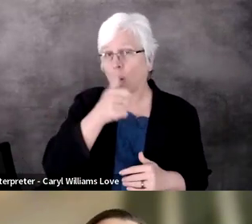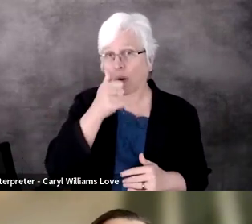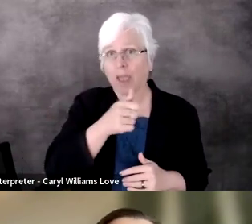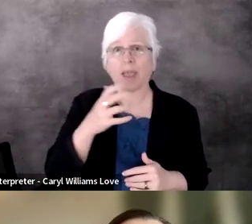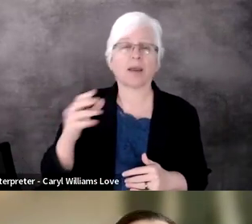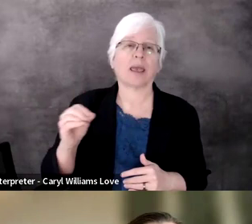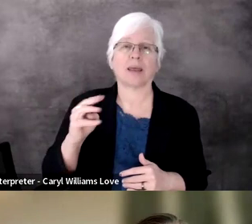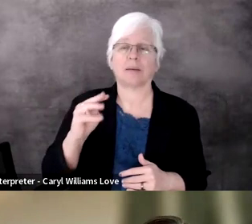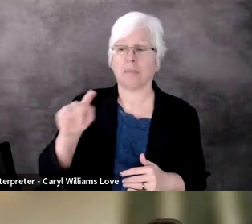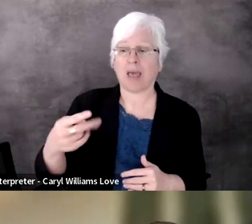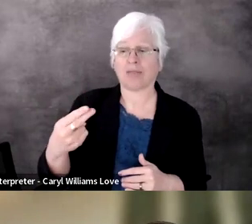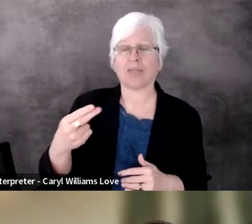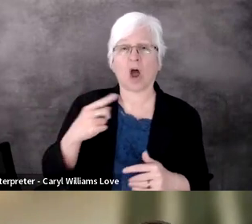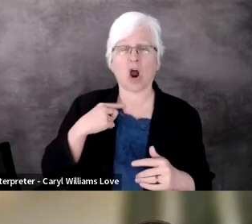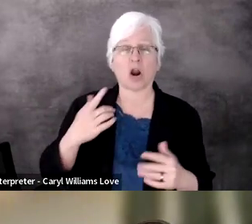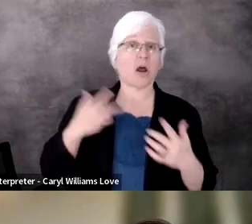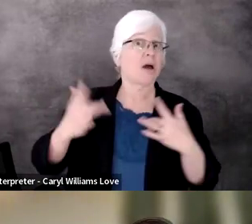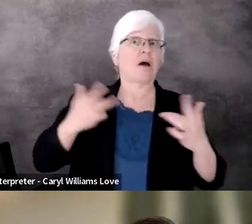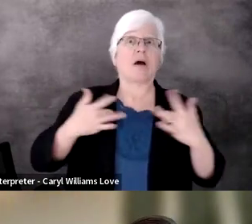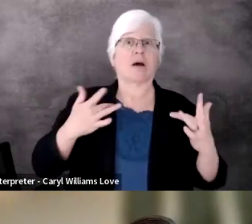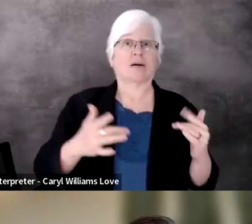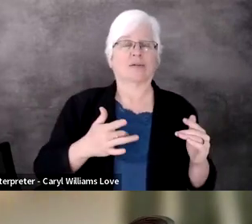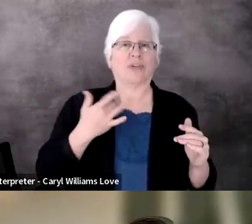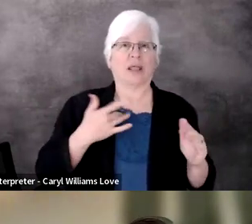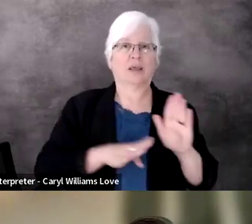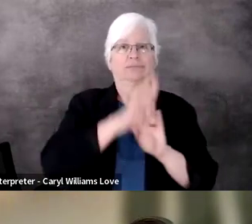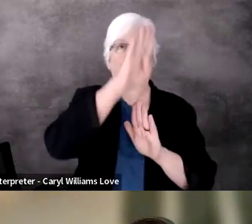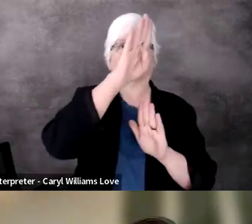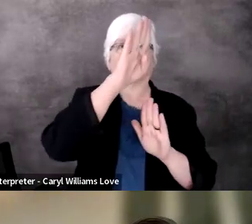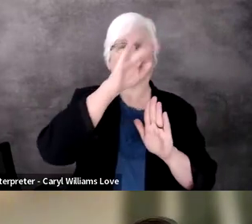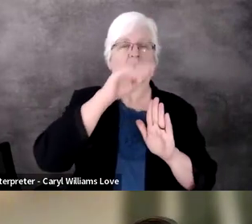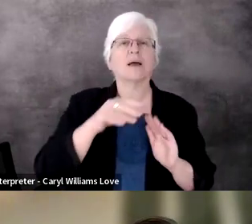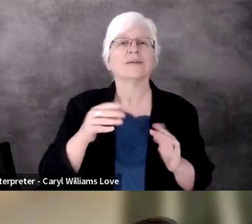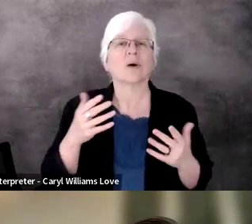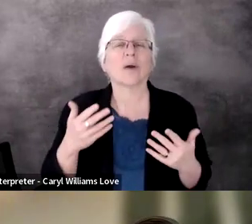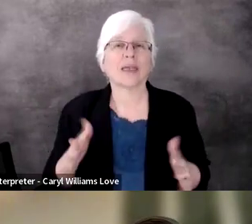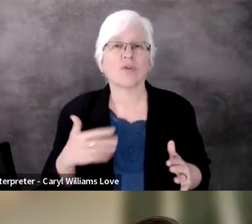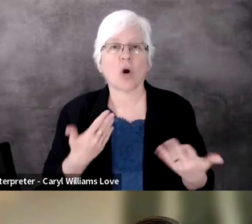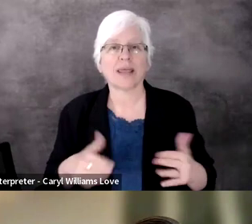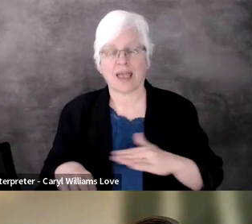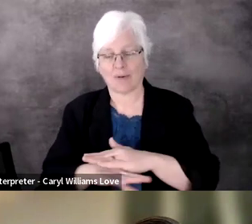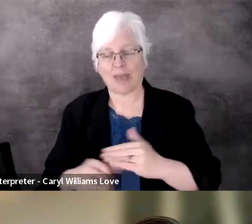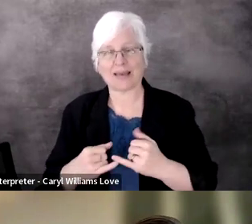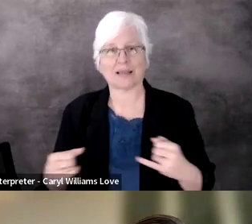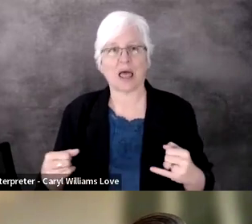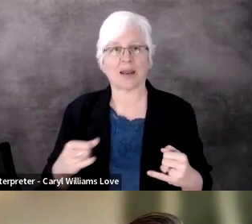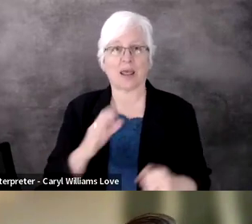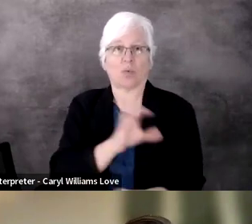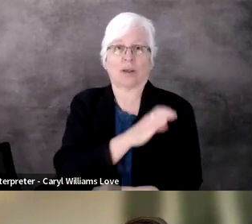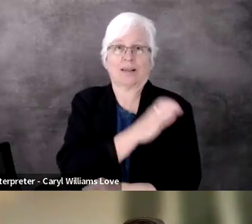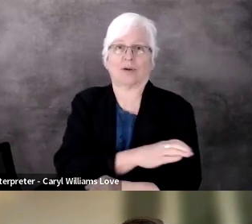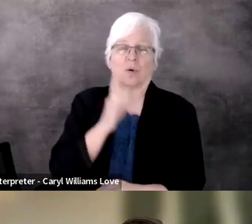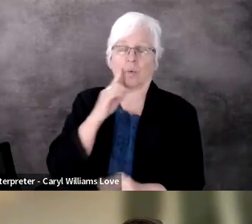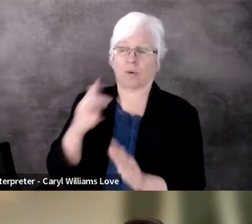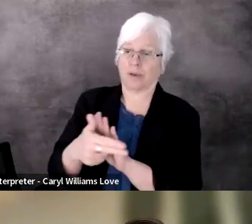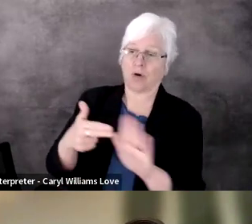uppers. And often people who have a baseline level of anxiety who would clinically qualify for generalized anxiety disorder